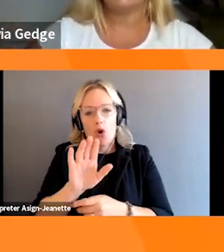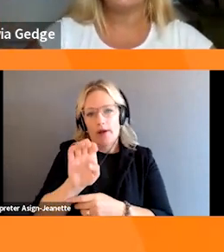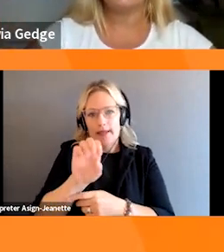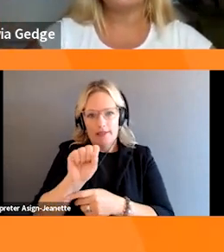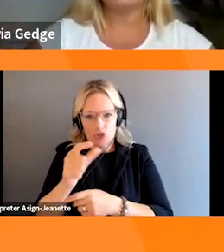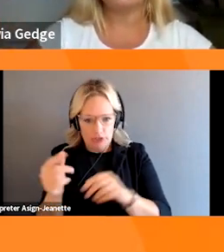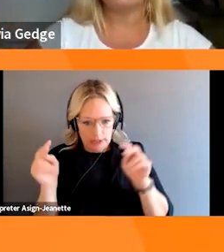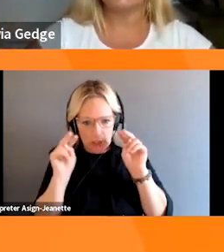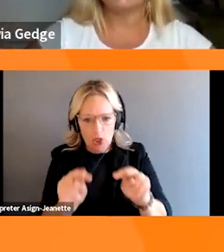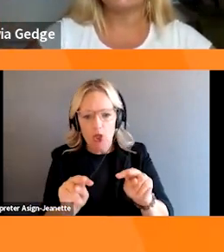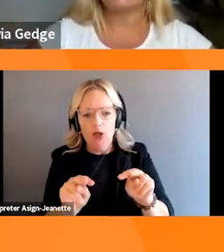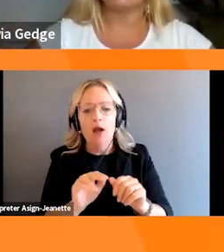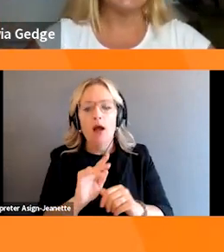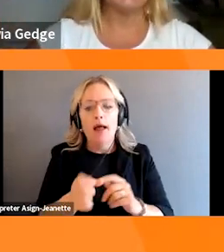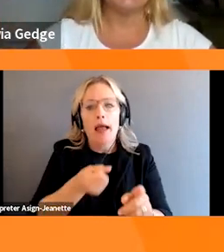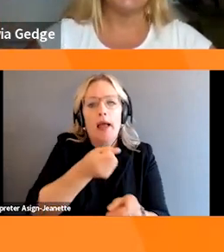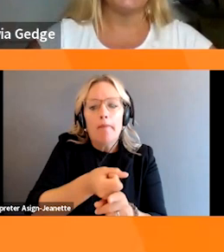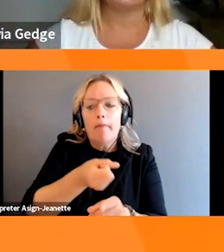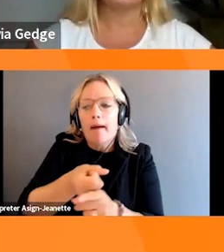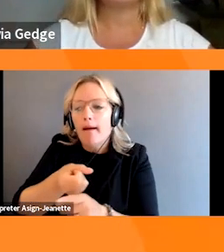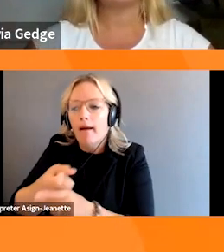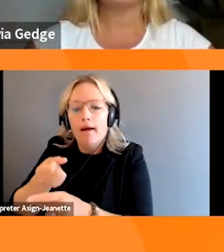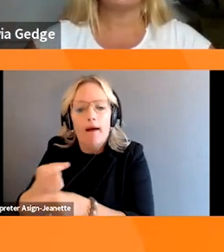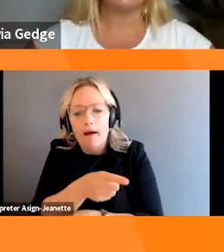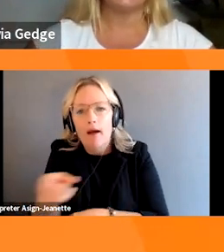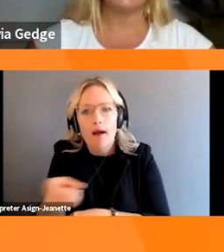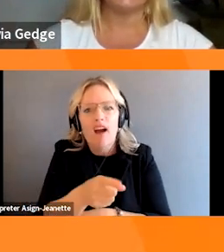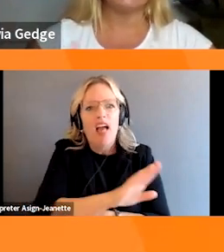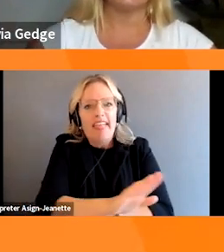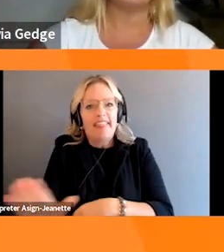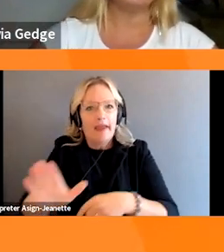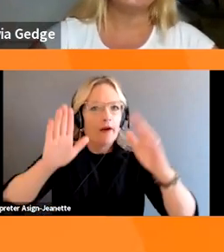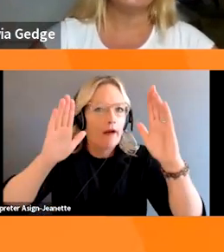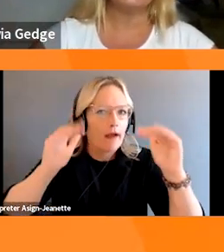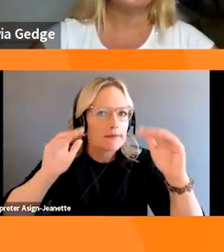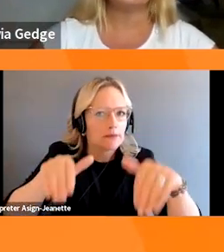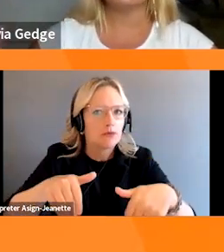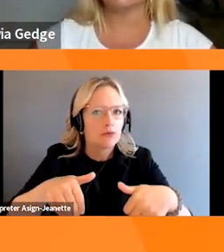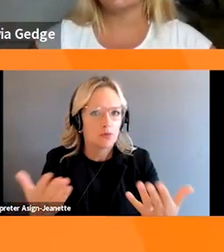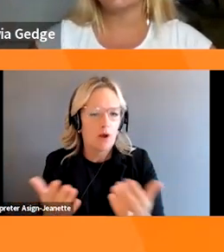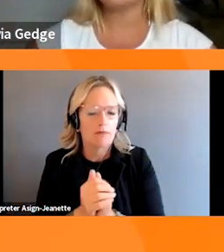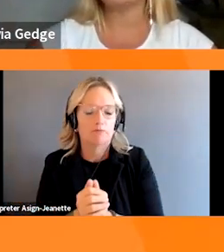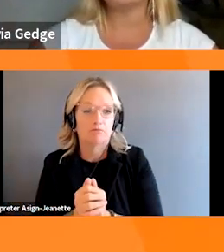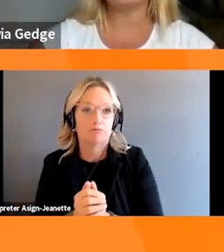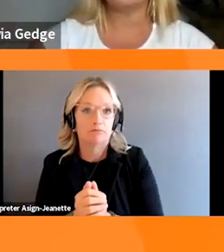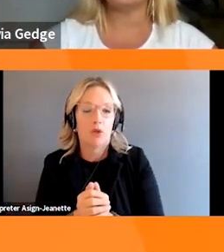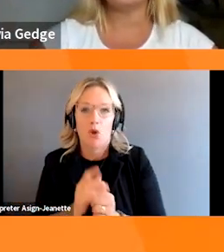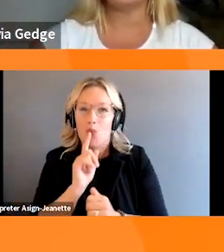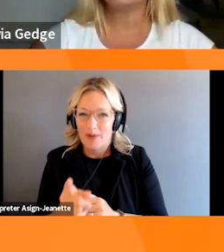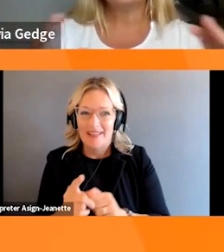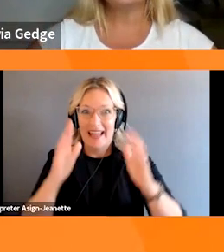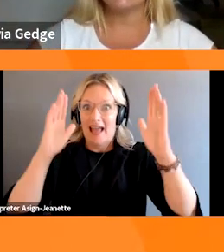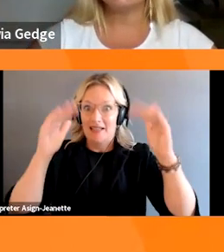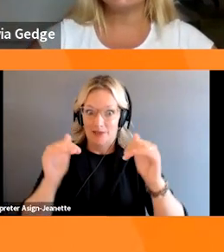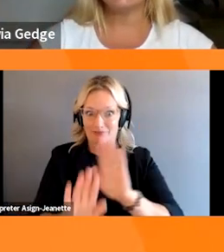ESG, what are their expectations? What are some of the concerns? The employee concerns and the lenders will be different.